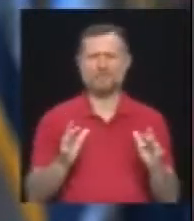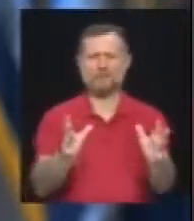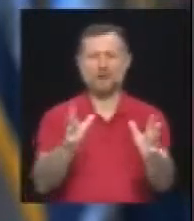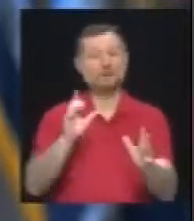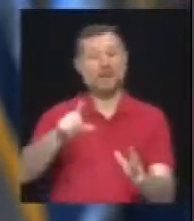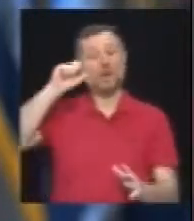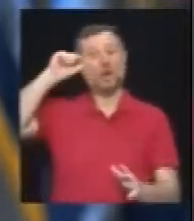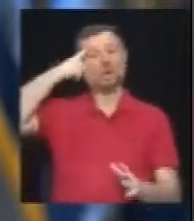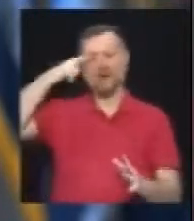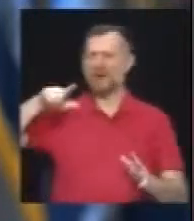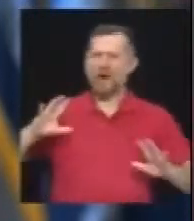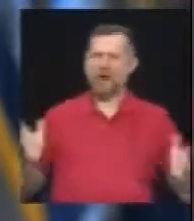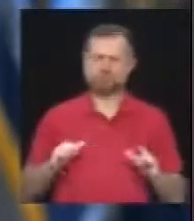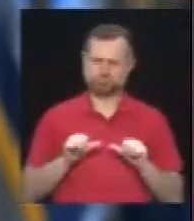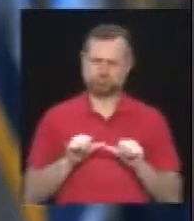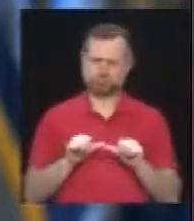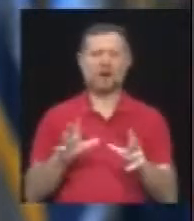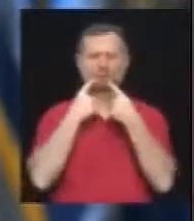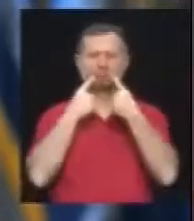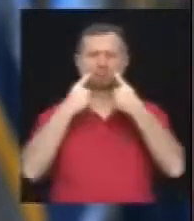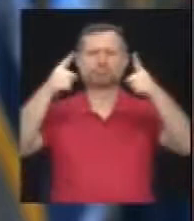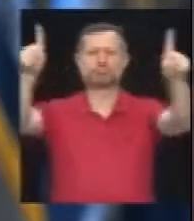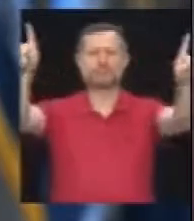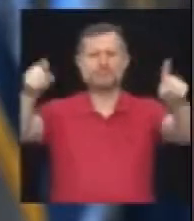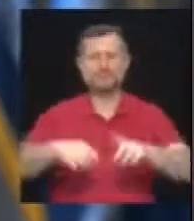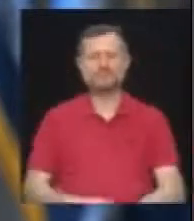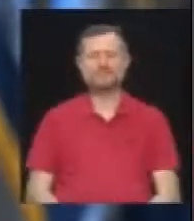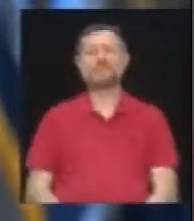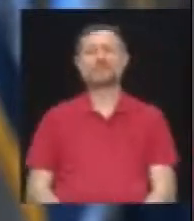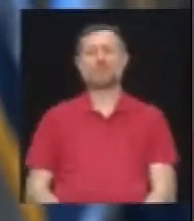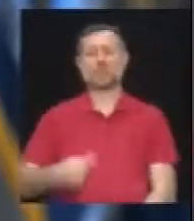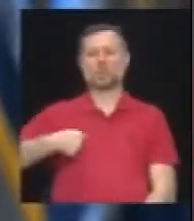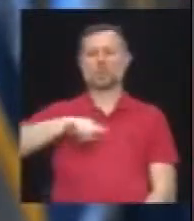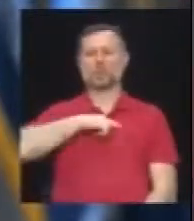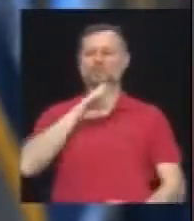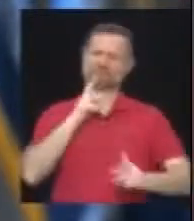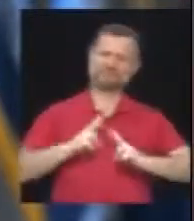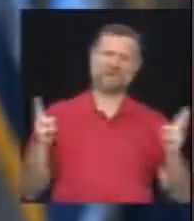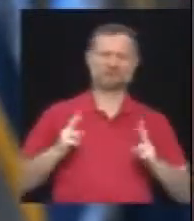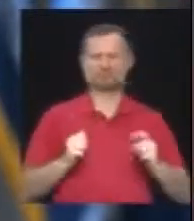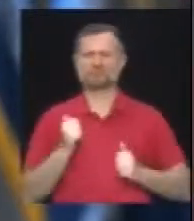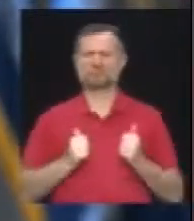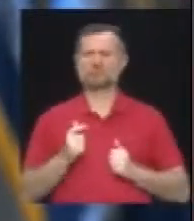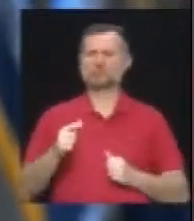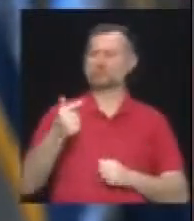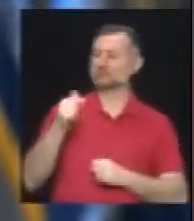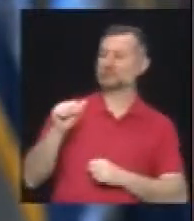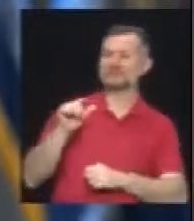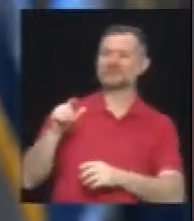perform and achieve and accomplish. We've embarked on the most aggressive green energy plan in the